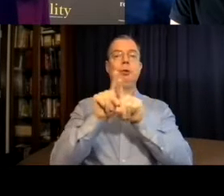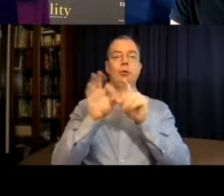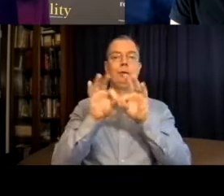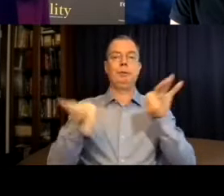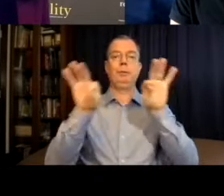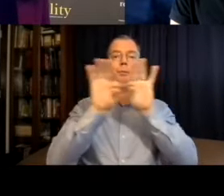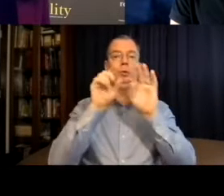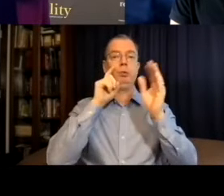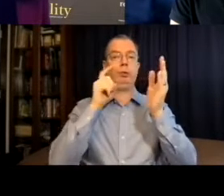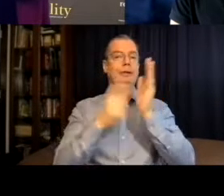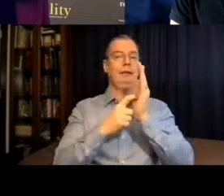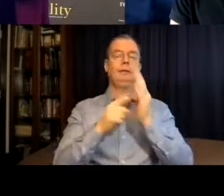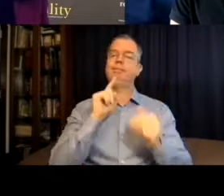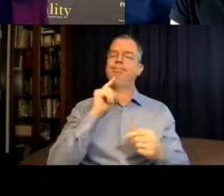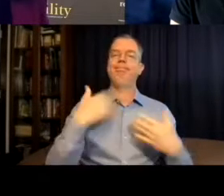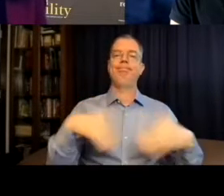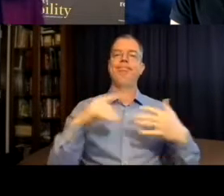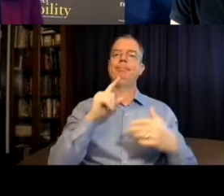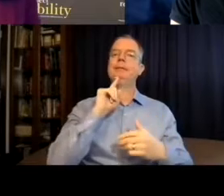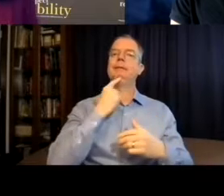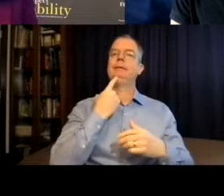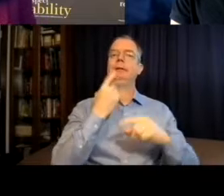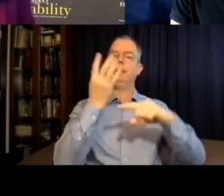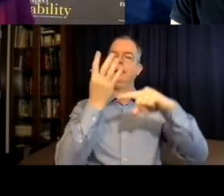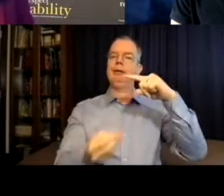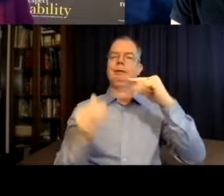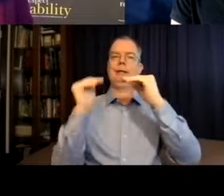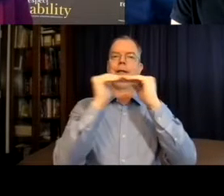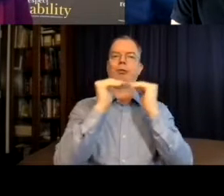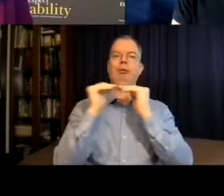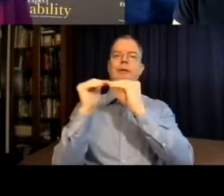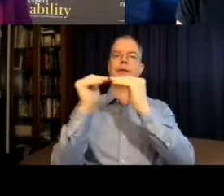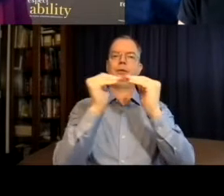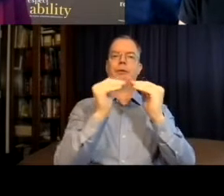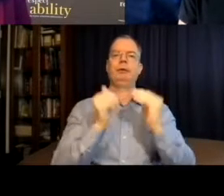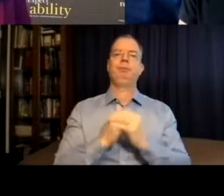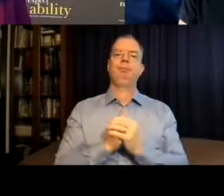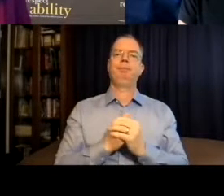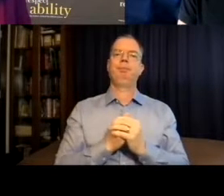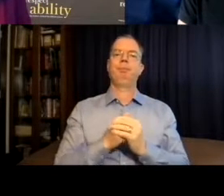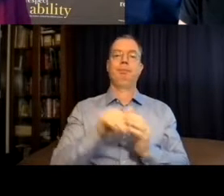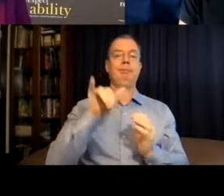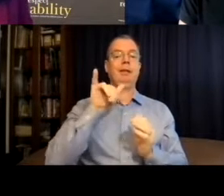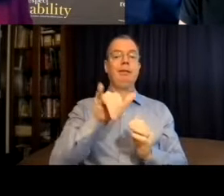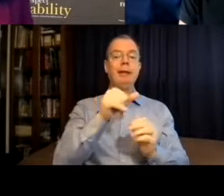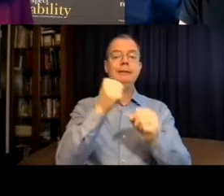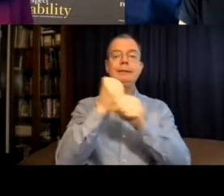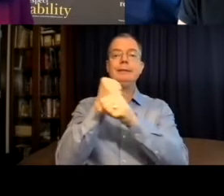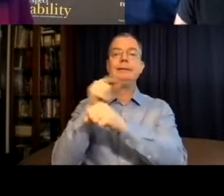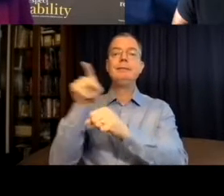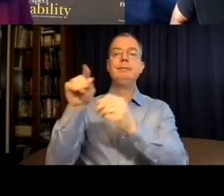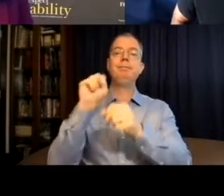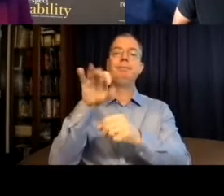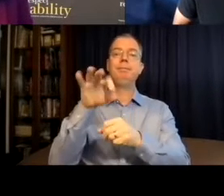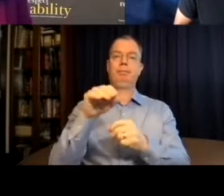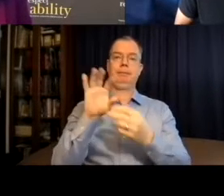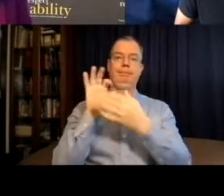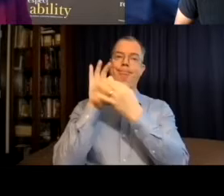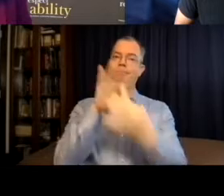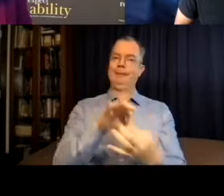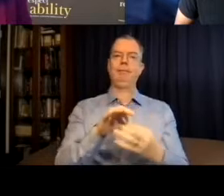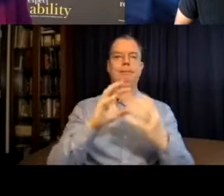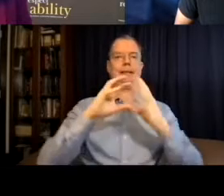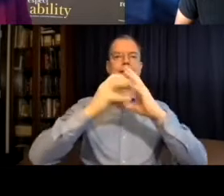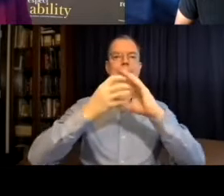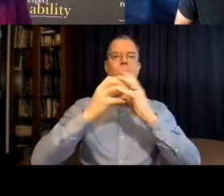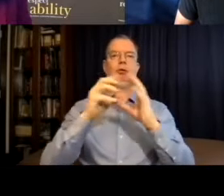only 65% of people with disabilities finish high school. Only 7% of people born with disabilities complete college.